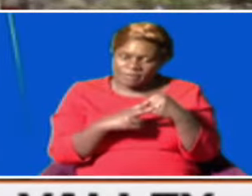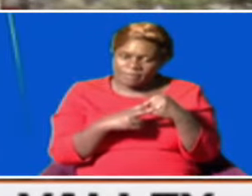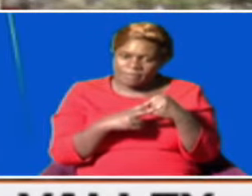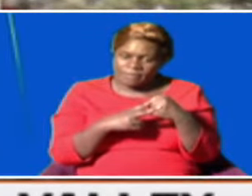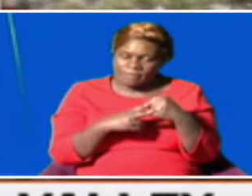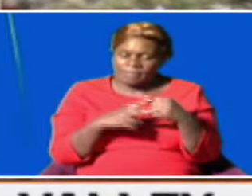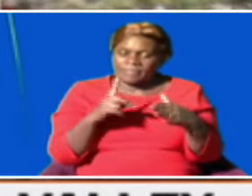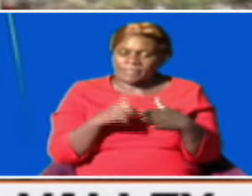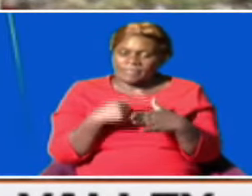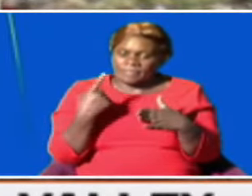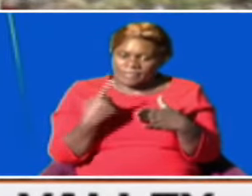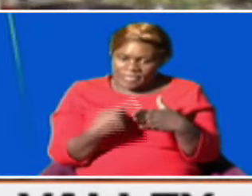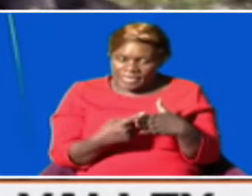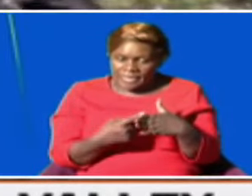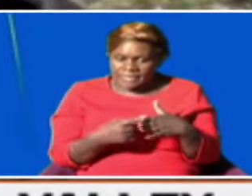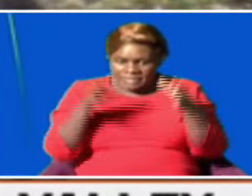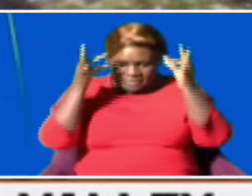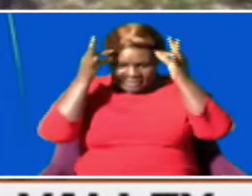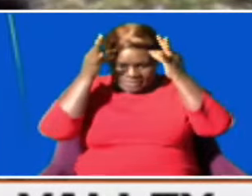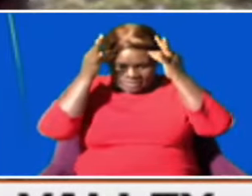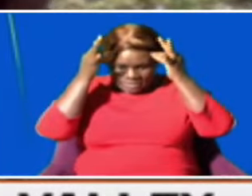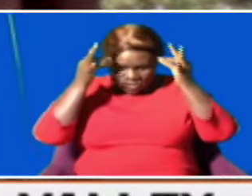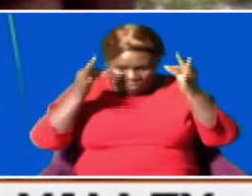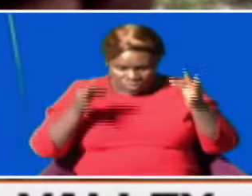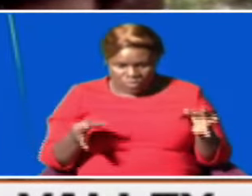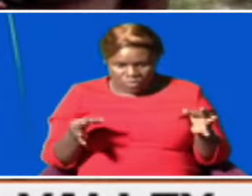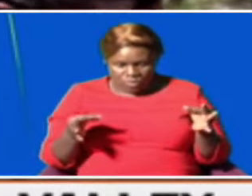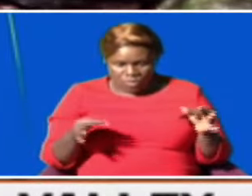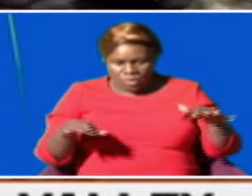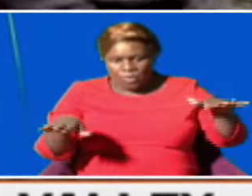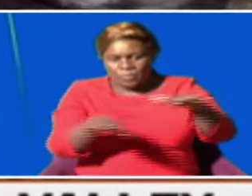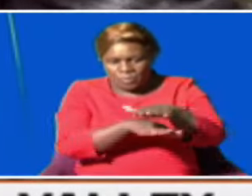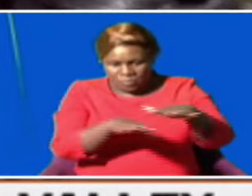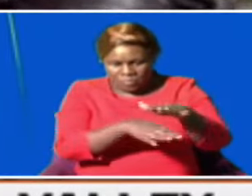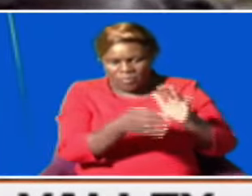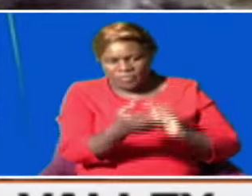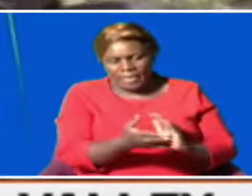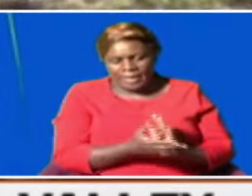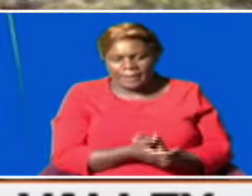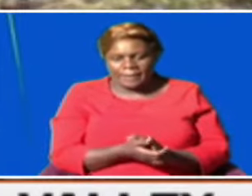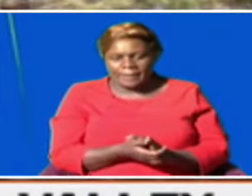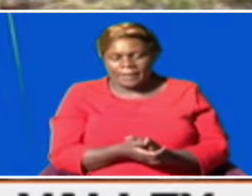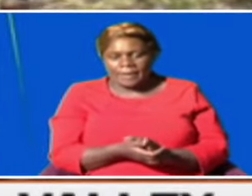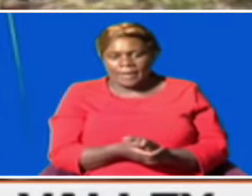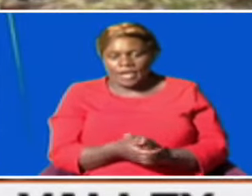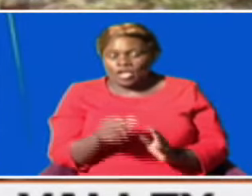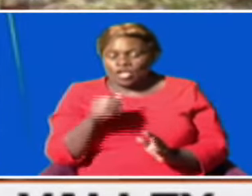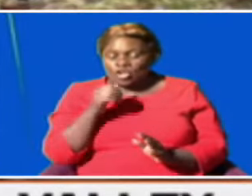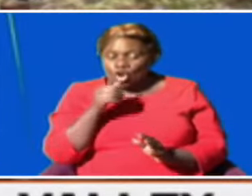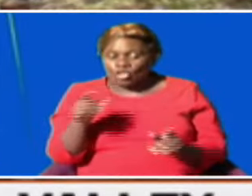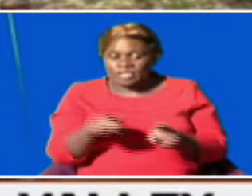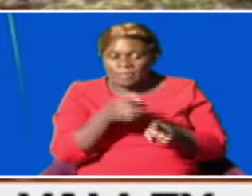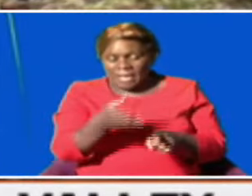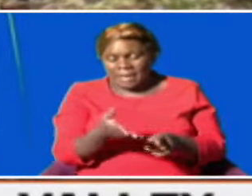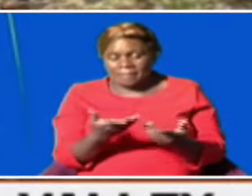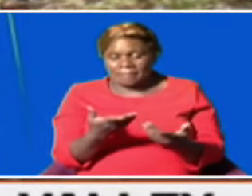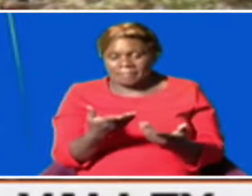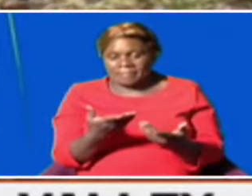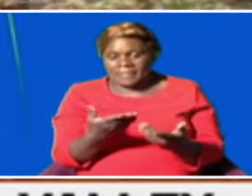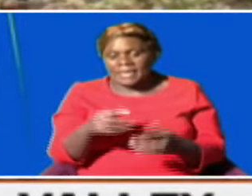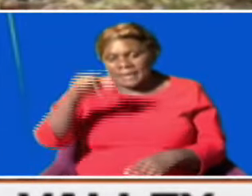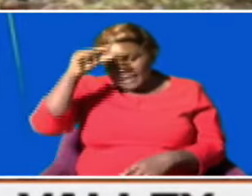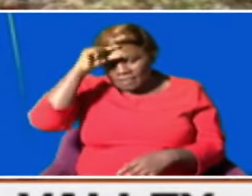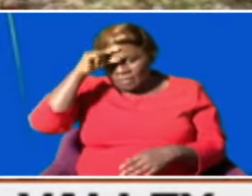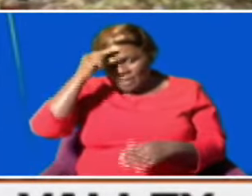2027. Ndiyo, uamuzi wa running mate utakuweko. Kama siyo namna hiyo, basi,